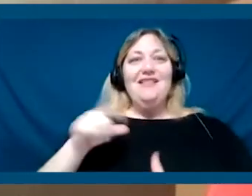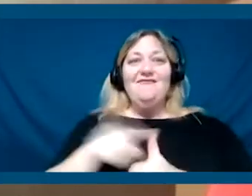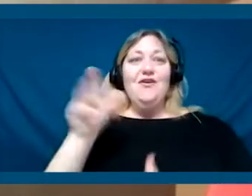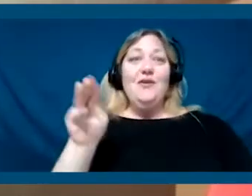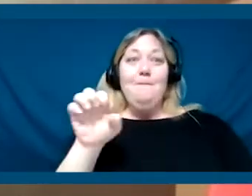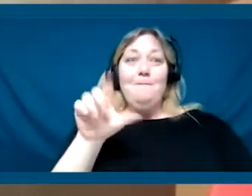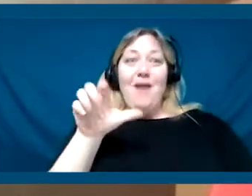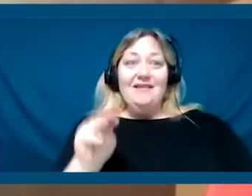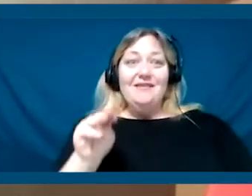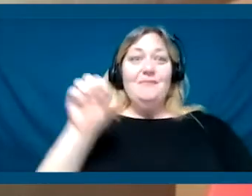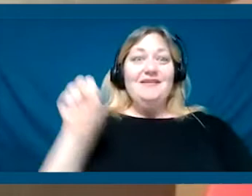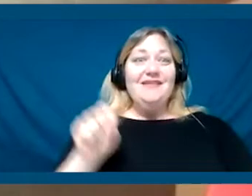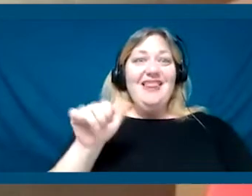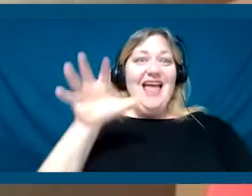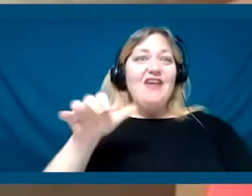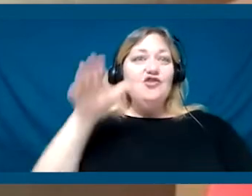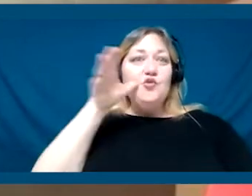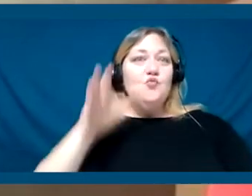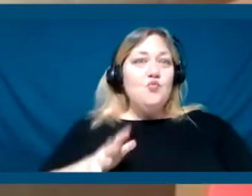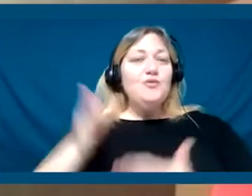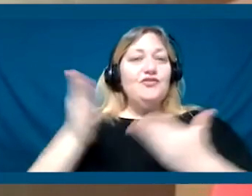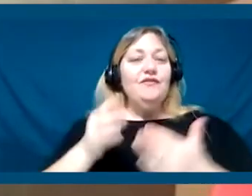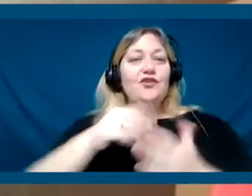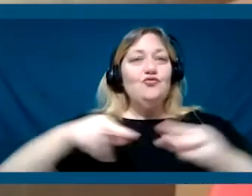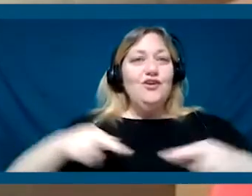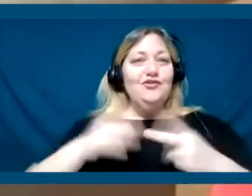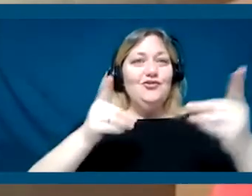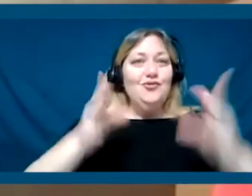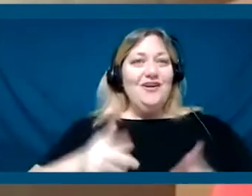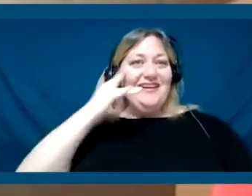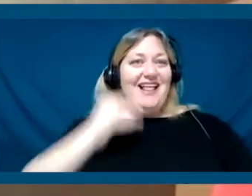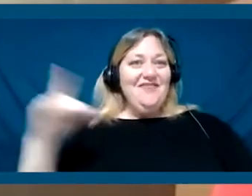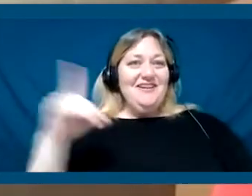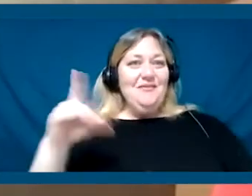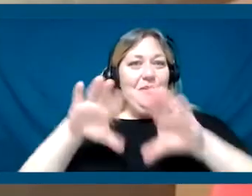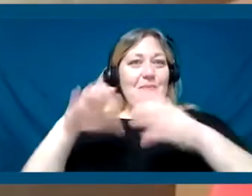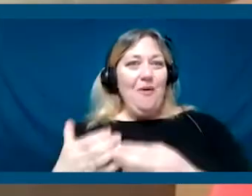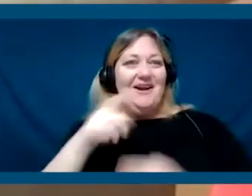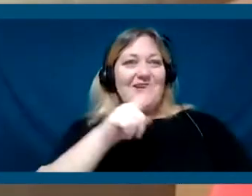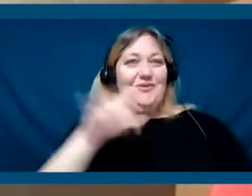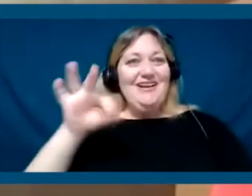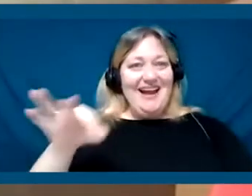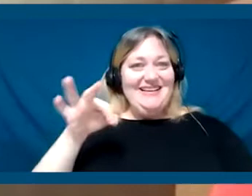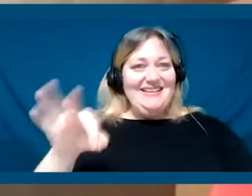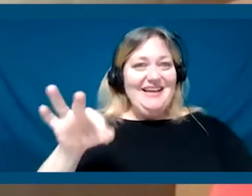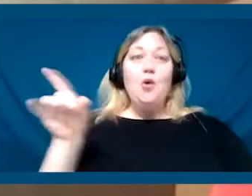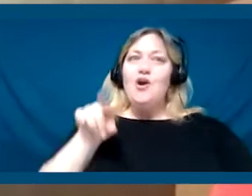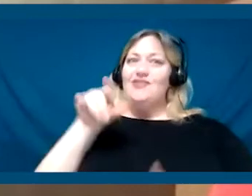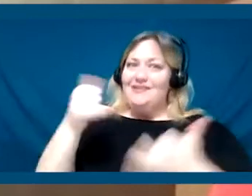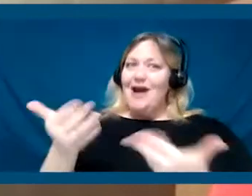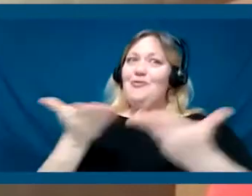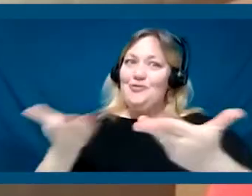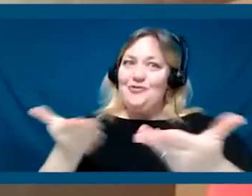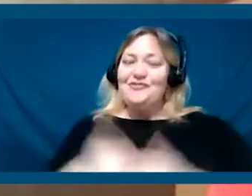and South Asian woman to serve as regional director of the California Democratic Party in 2019, where she currently